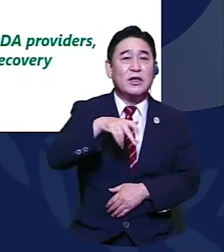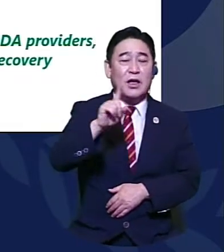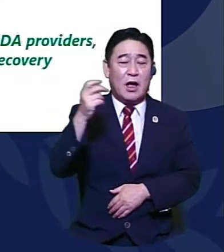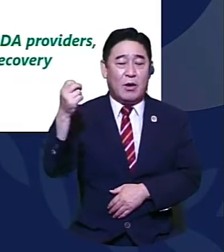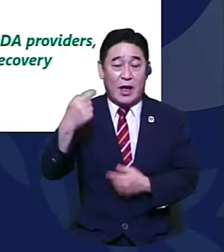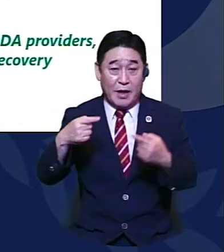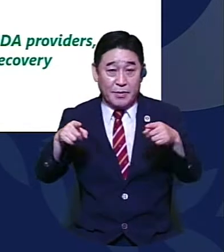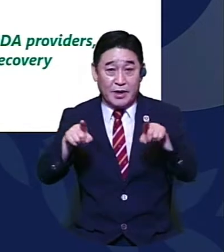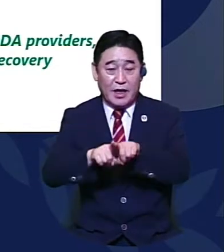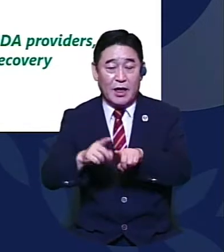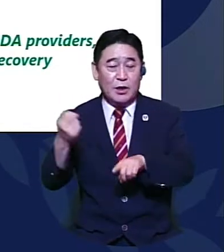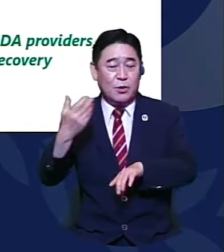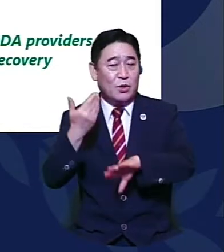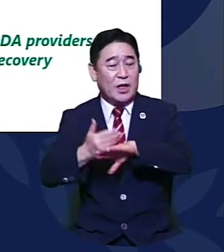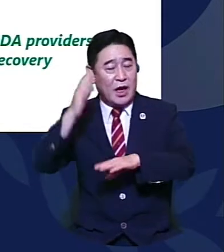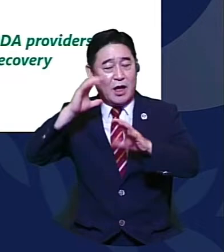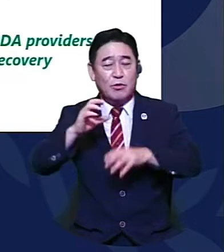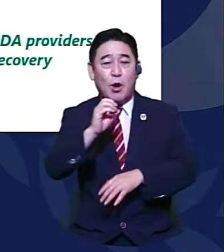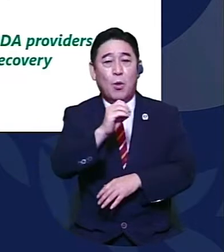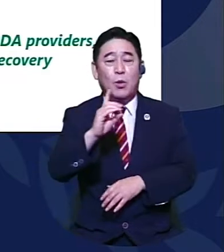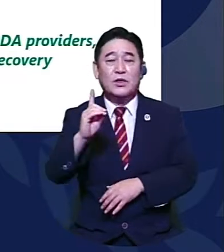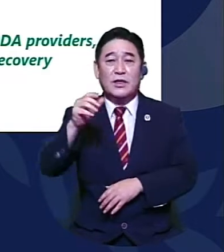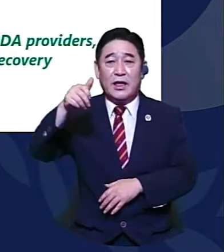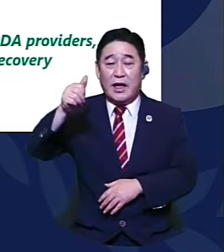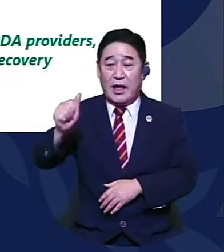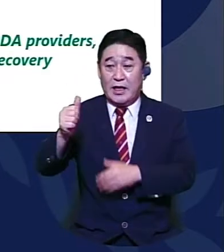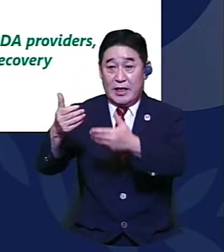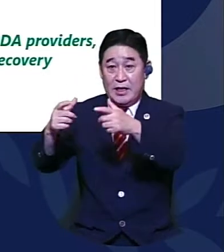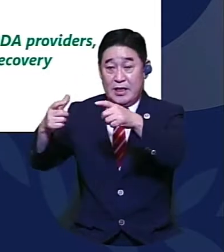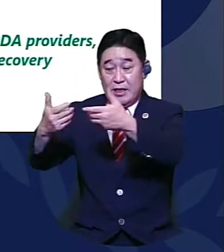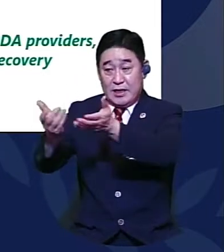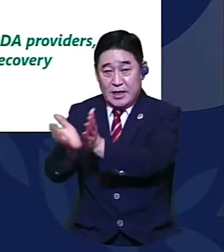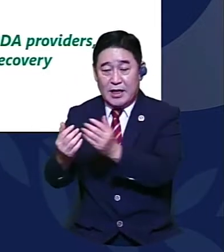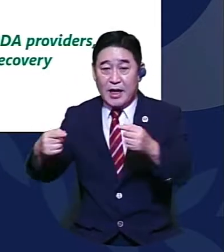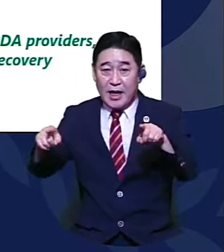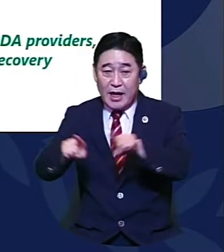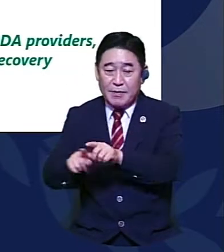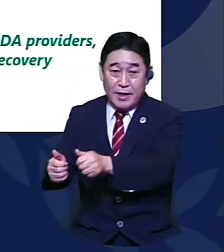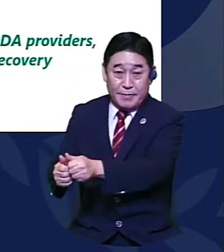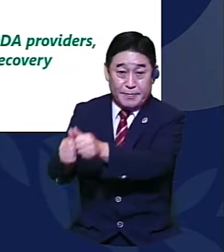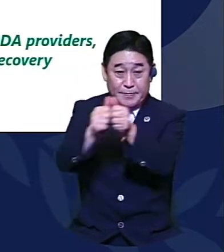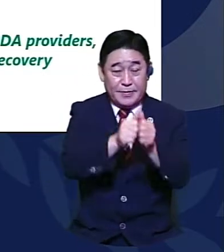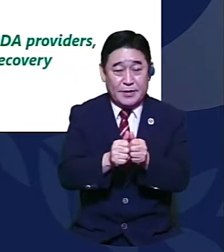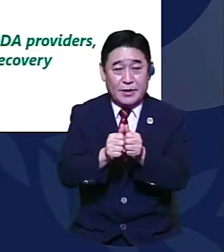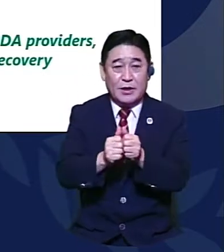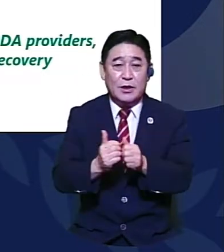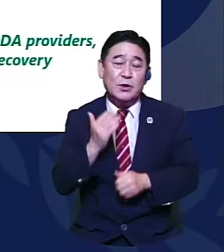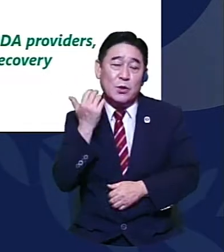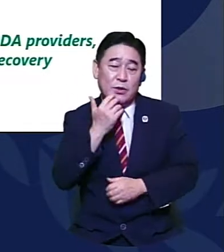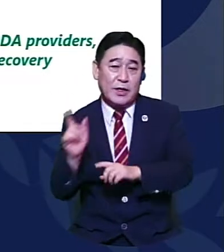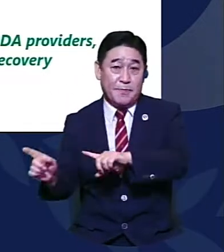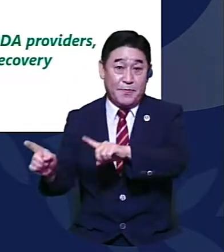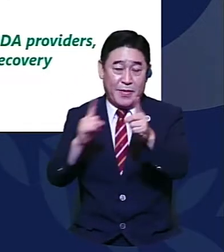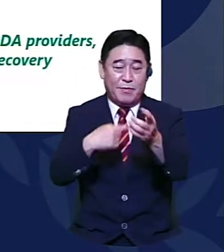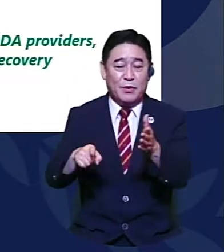we have a strong partnership, and we look forward to working with you more on greening the recovery together. I